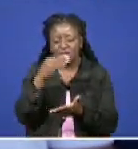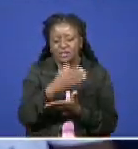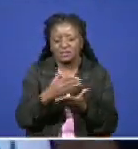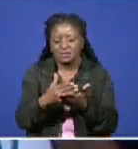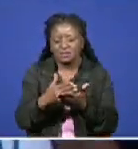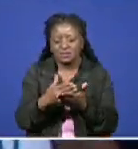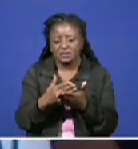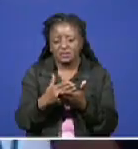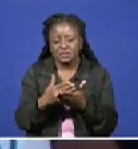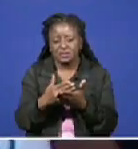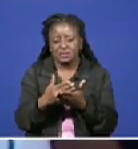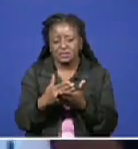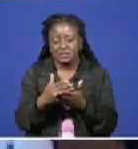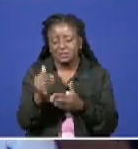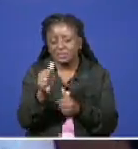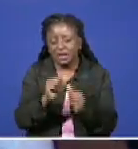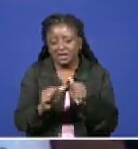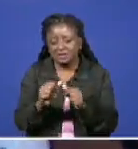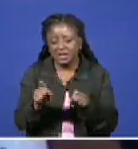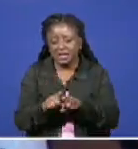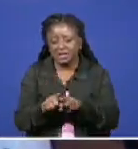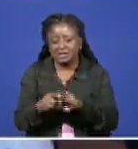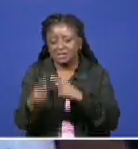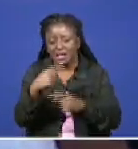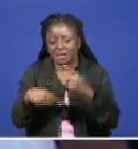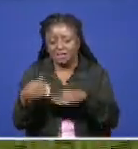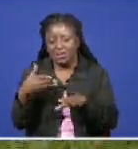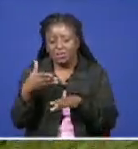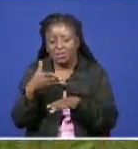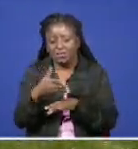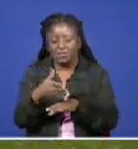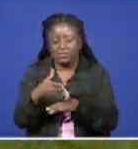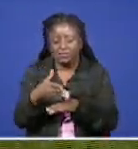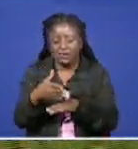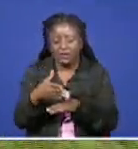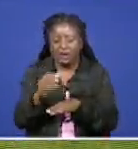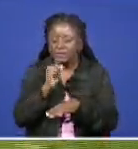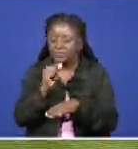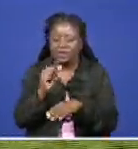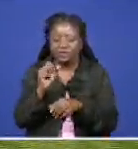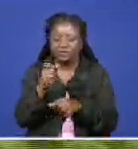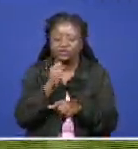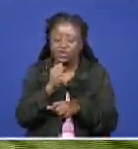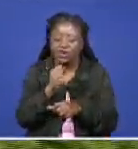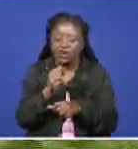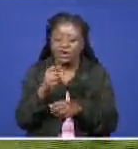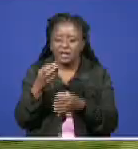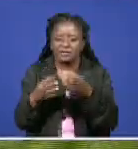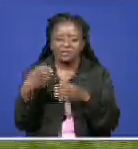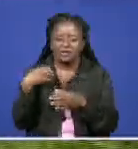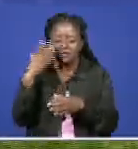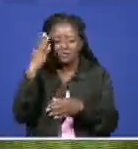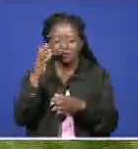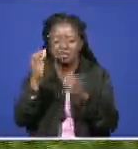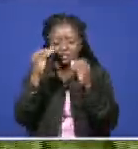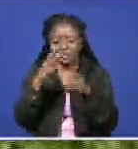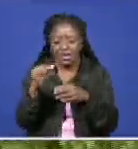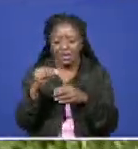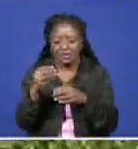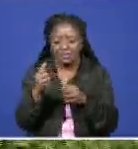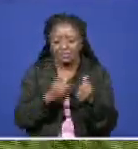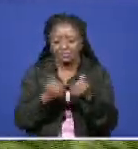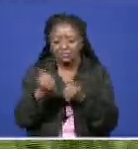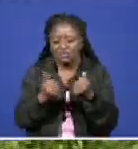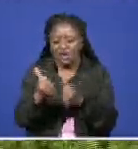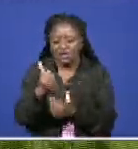a comb over. They can also, I'm not sure if Coach Dario will teach them the drag back. It's basically some simple soccer techniques